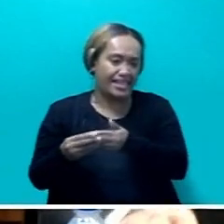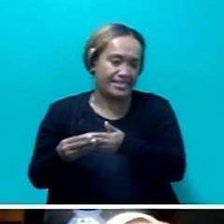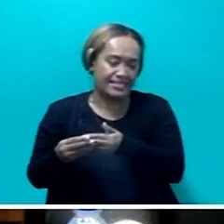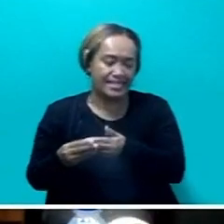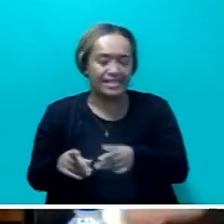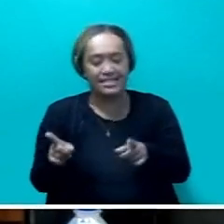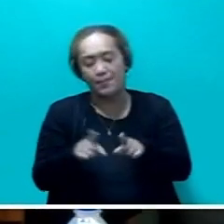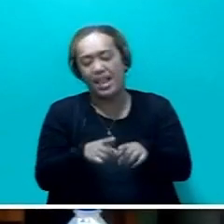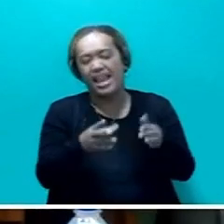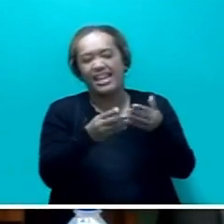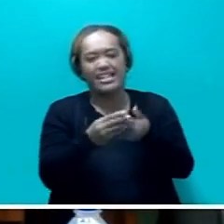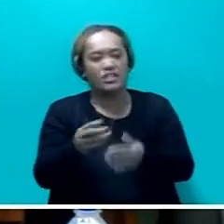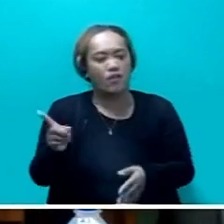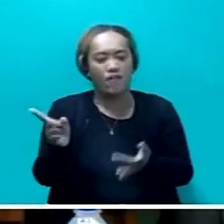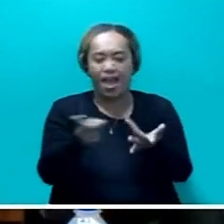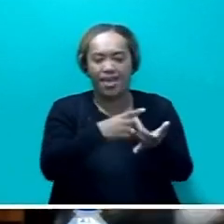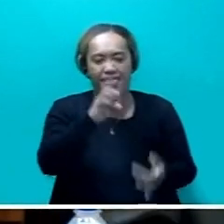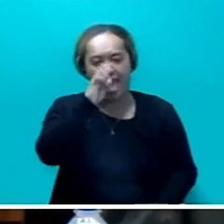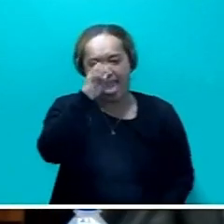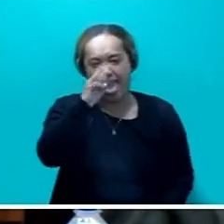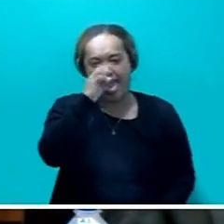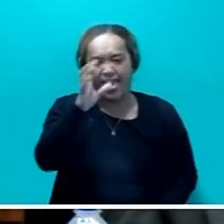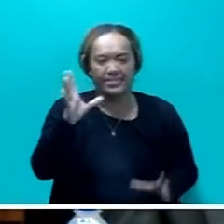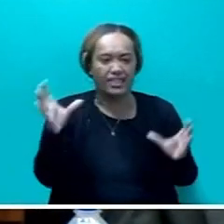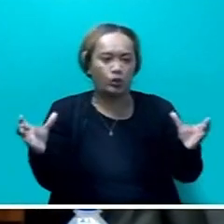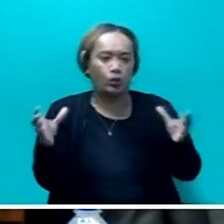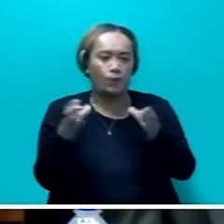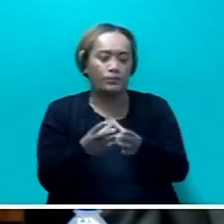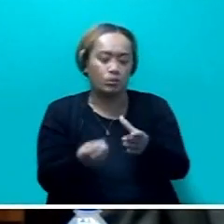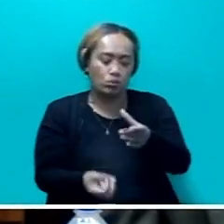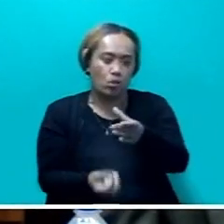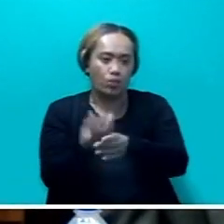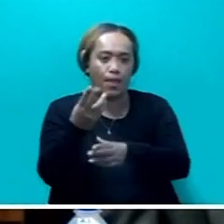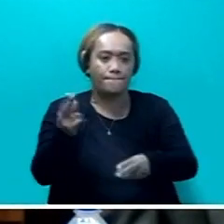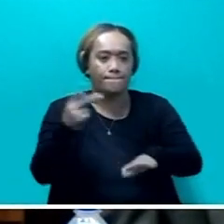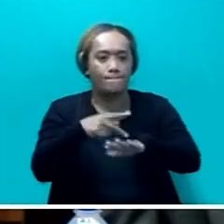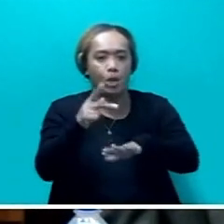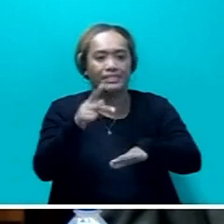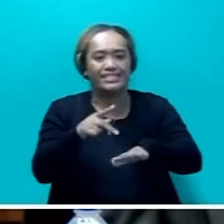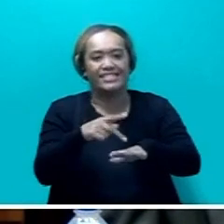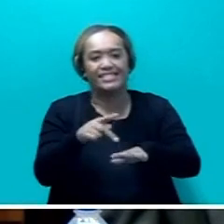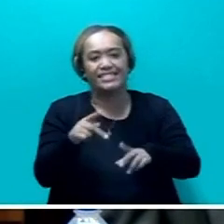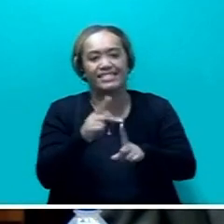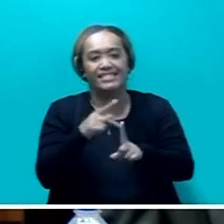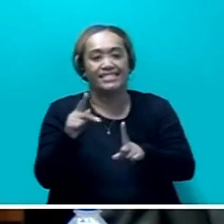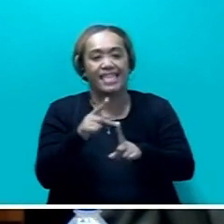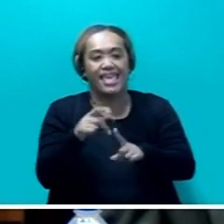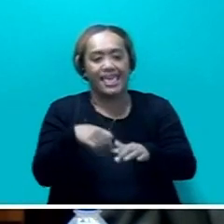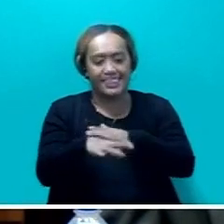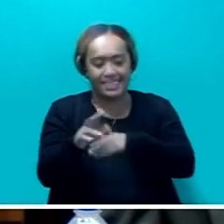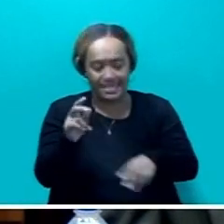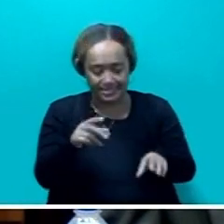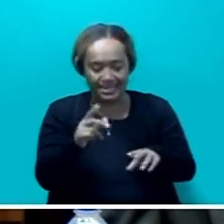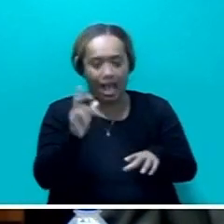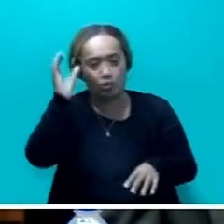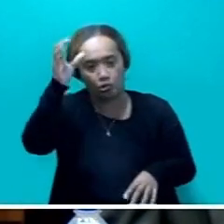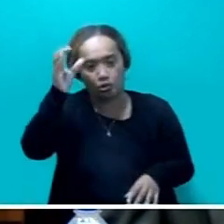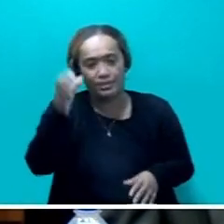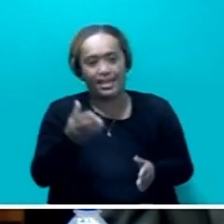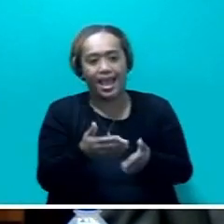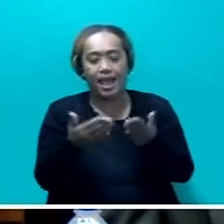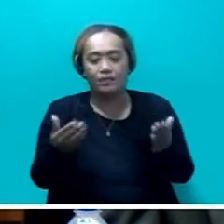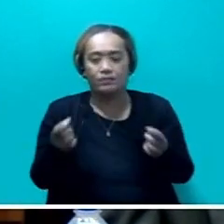of other ethnic groups to forge a new approach to politics in this country. This culture of dialogue will incorporate